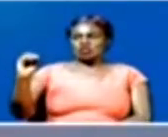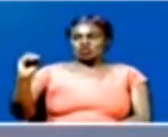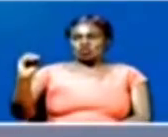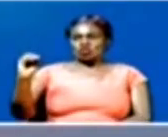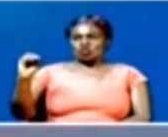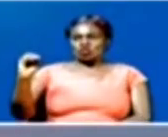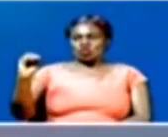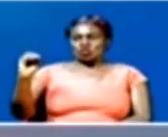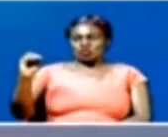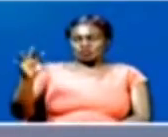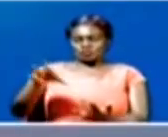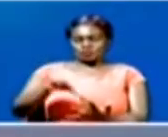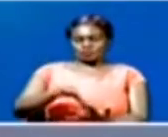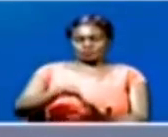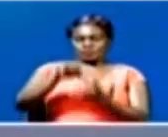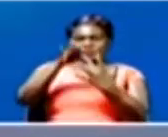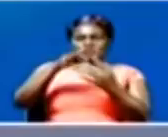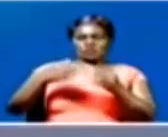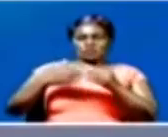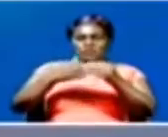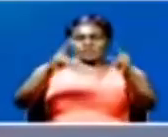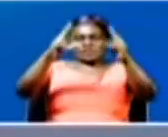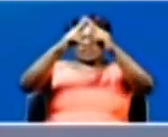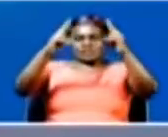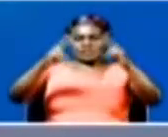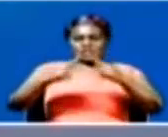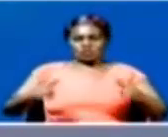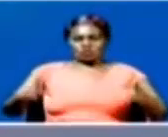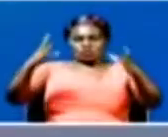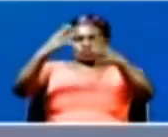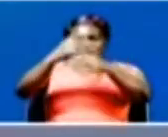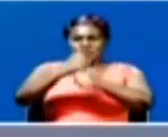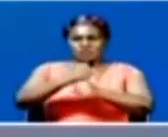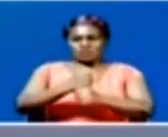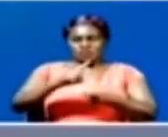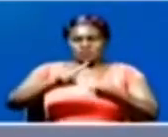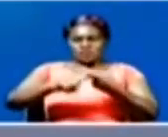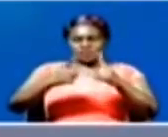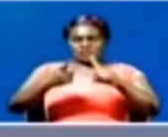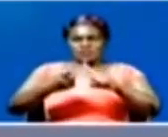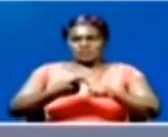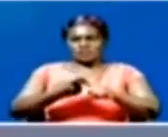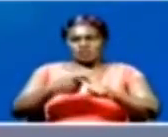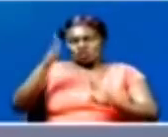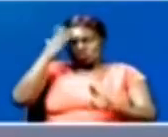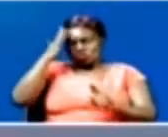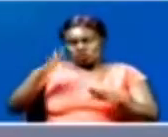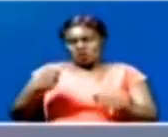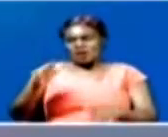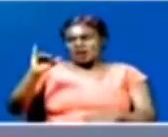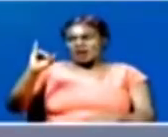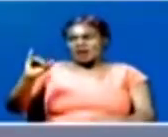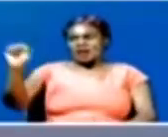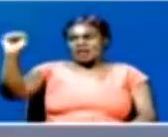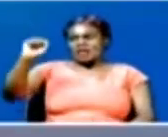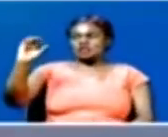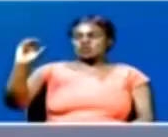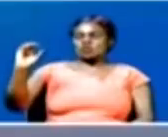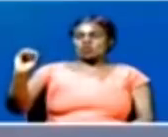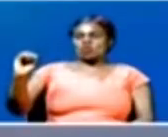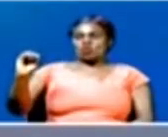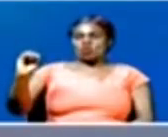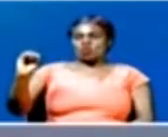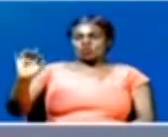Njoroge has been elected to head the International Organization of Standardization, also known as ISO, in a historic